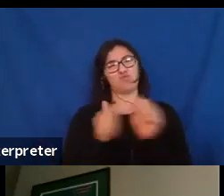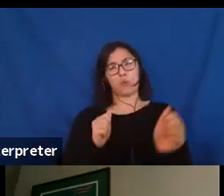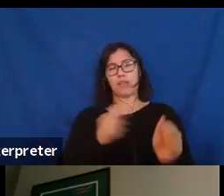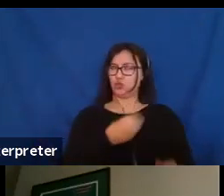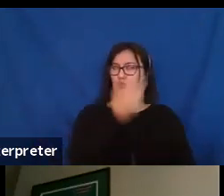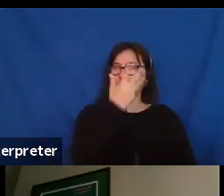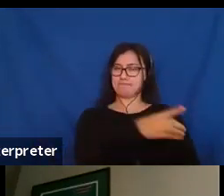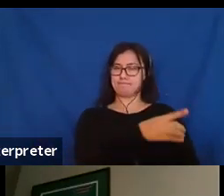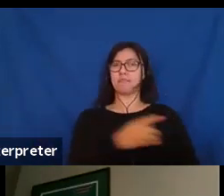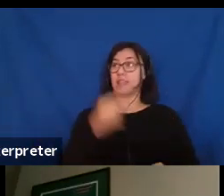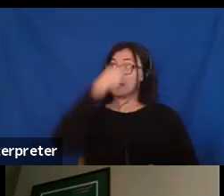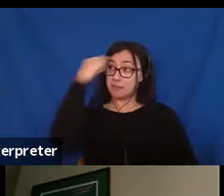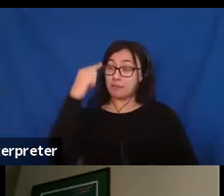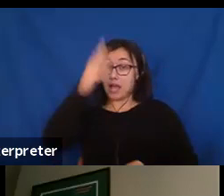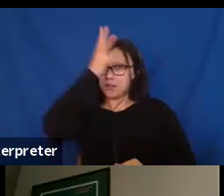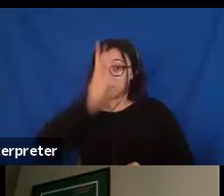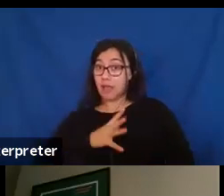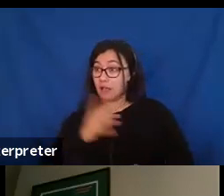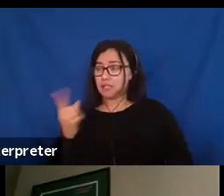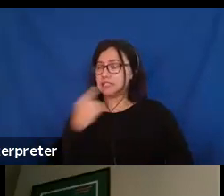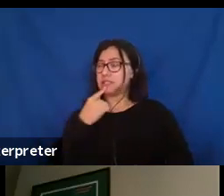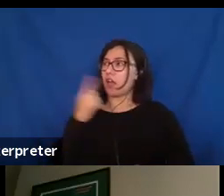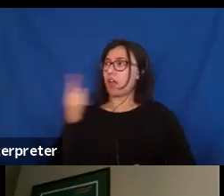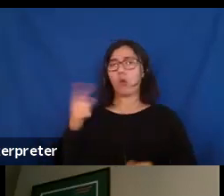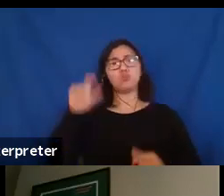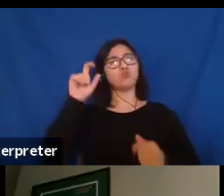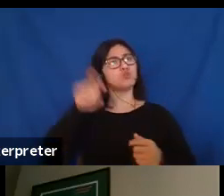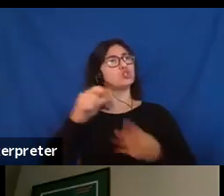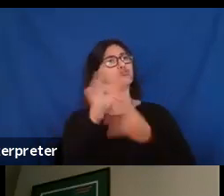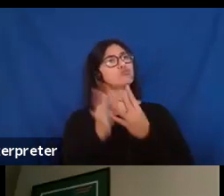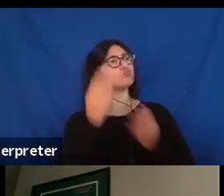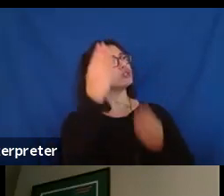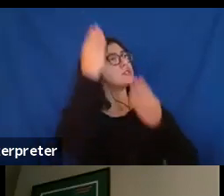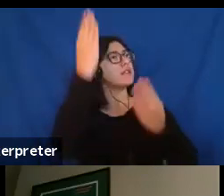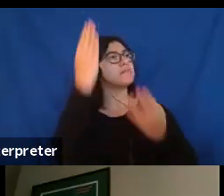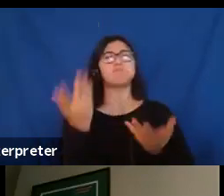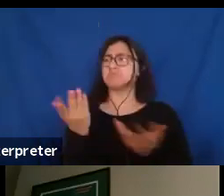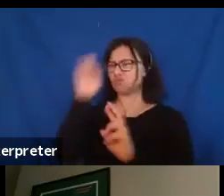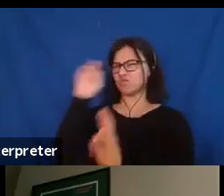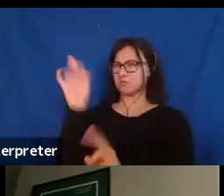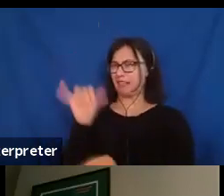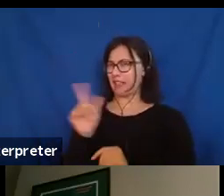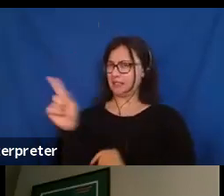Black member of our staff is trying to suggest here, right?